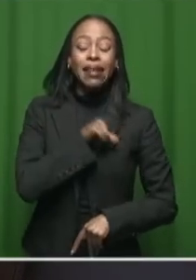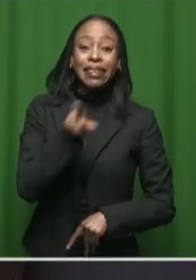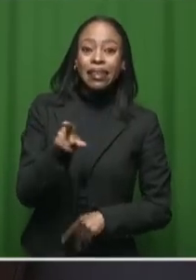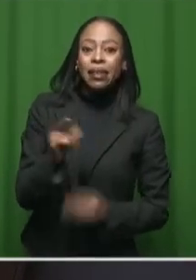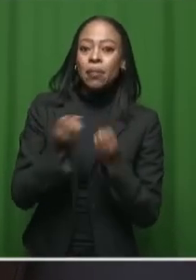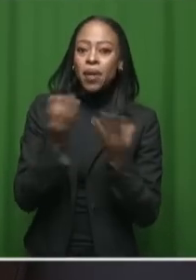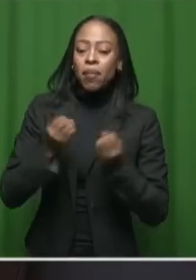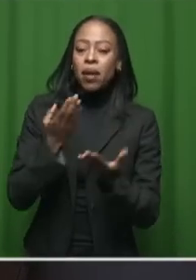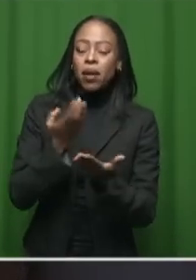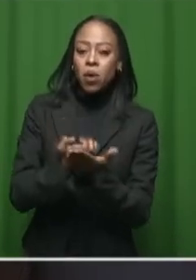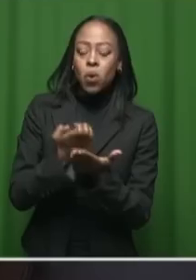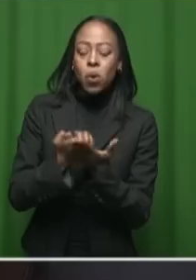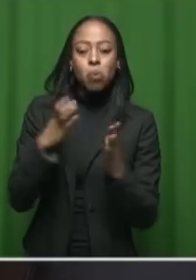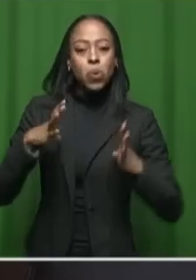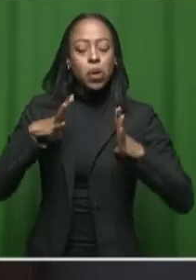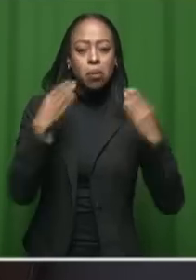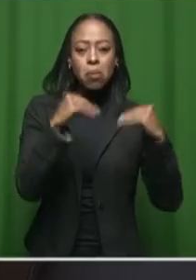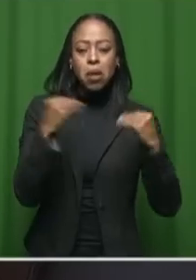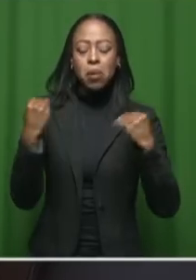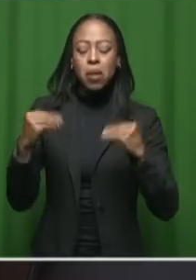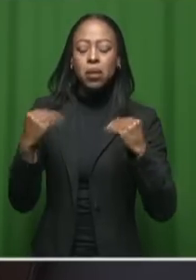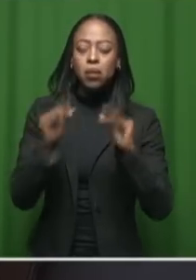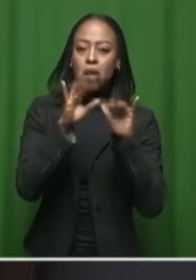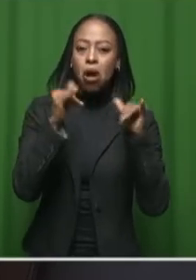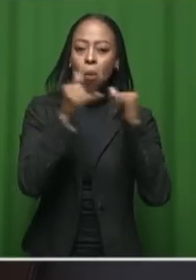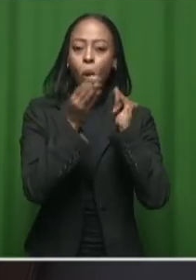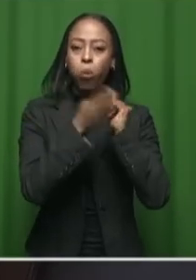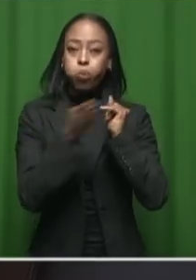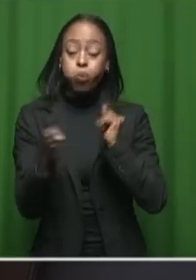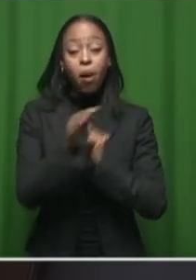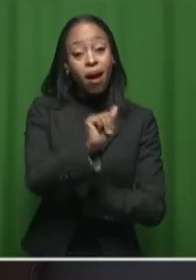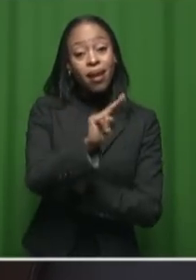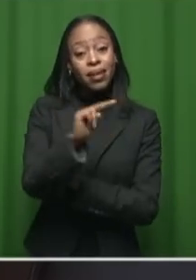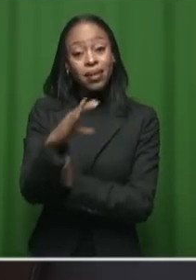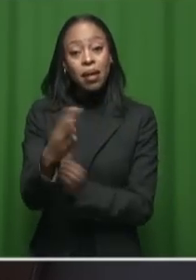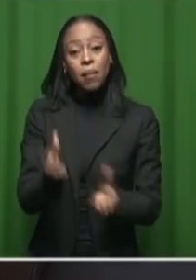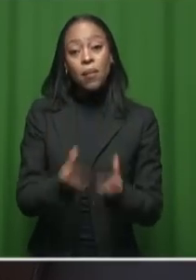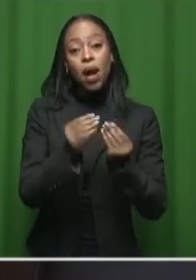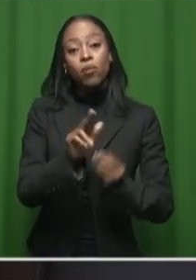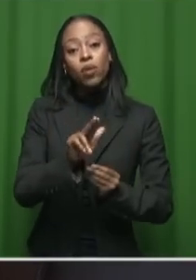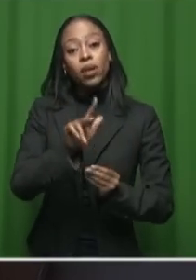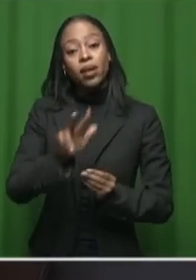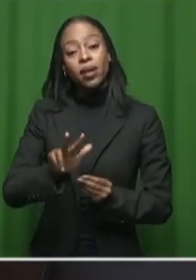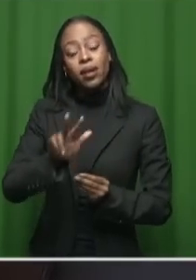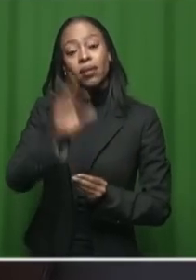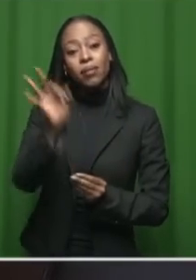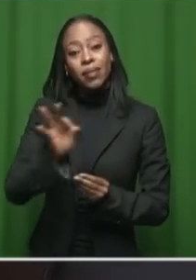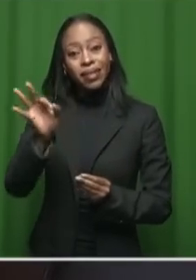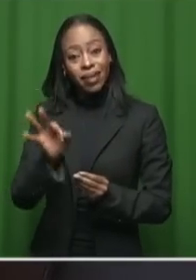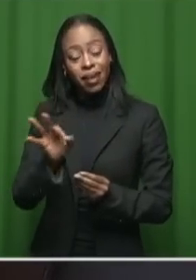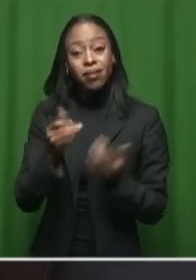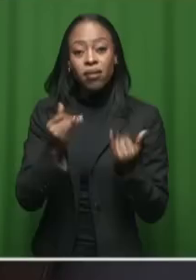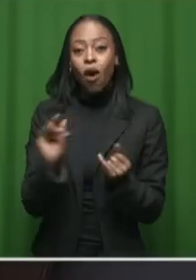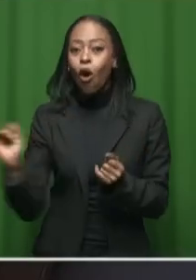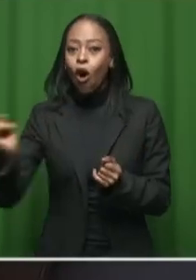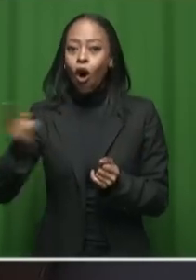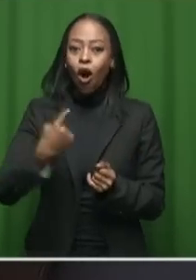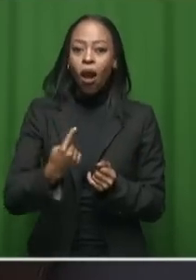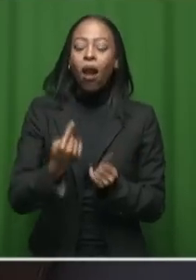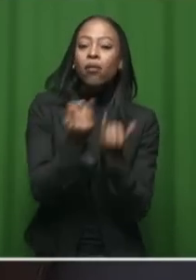South Africa. Again, the ANC has got 28% of the votes, and all these parties are jostling for